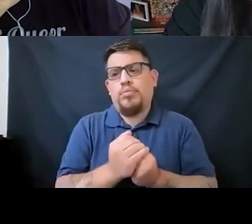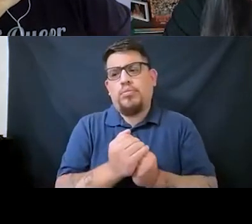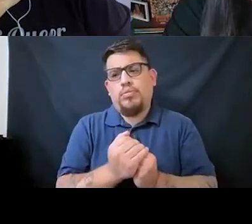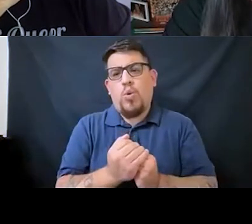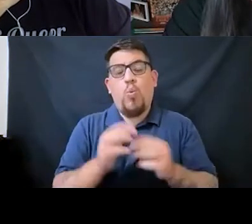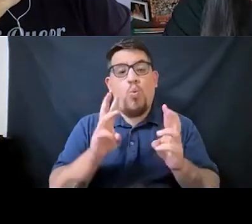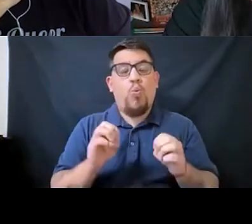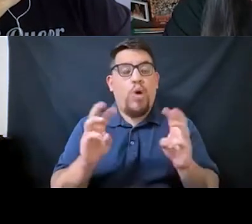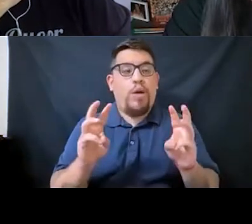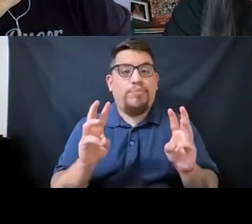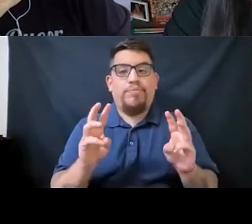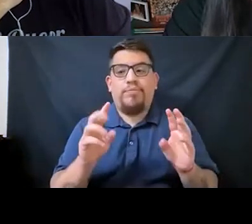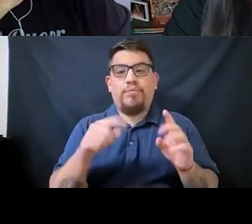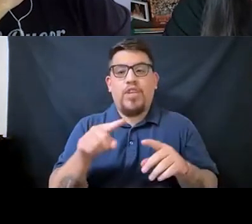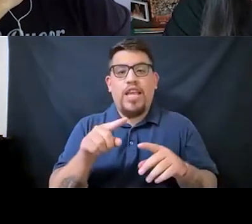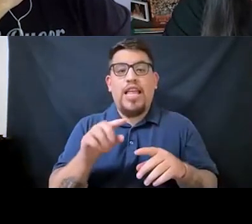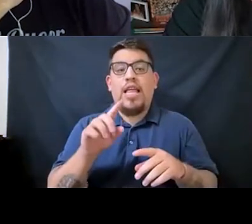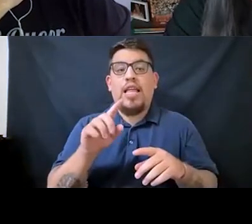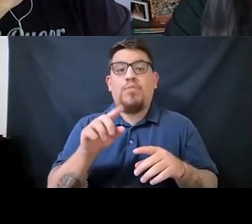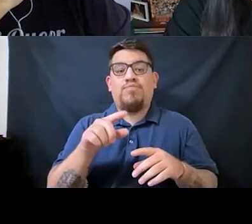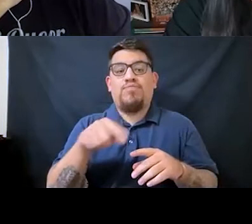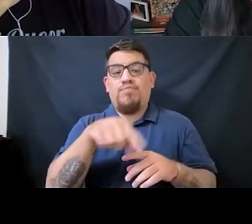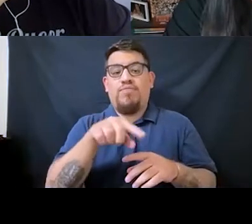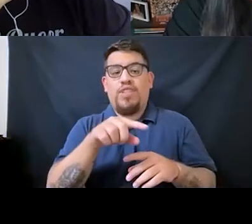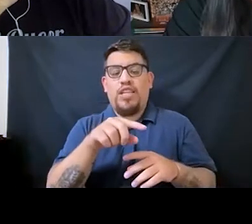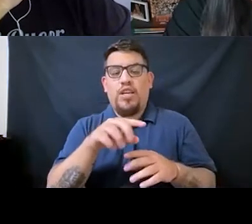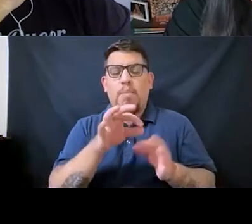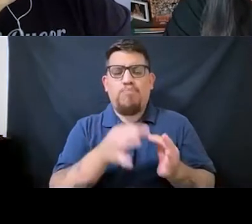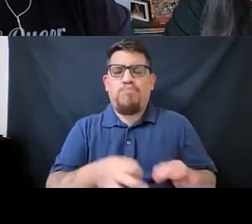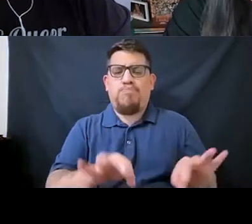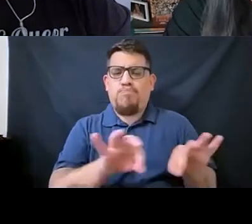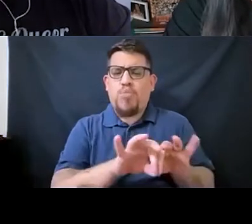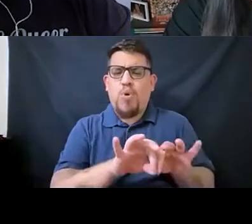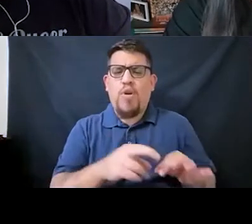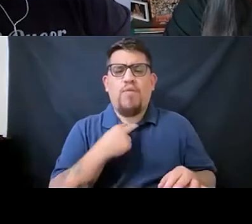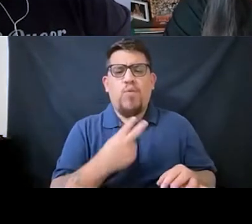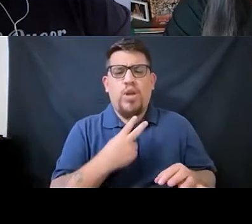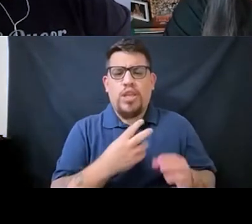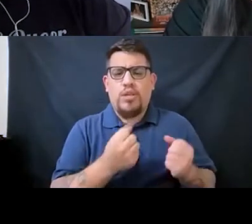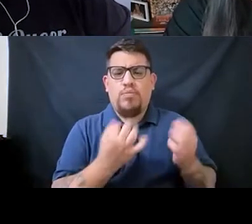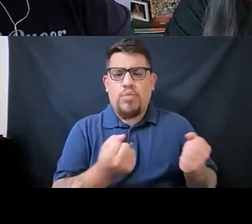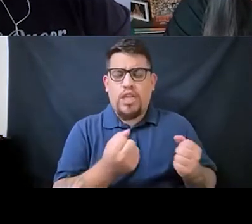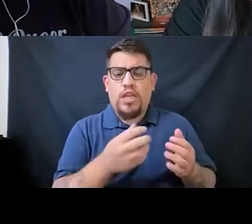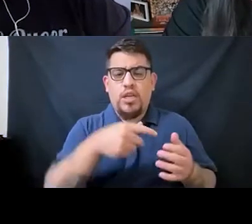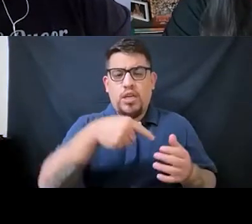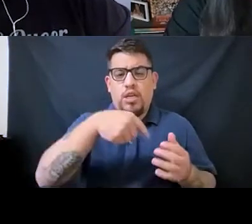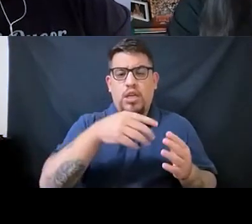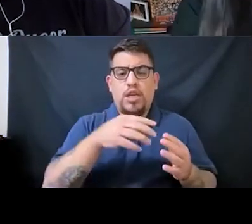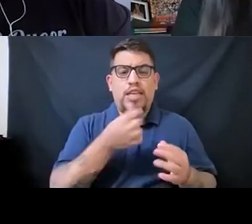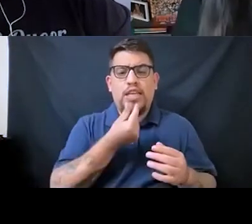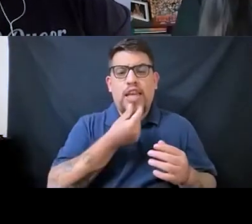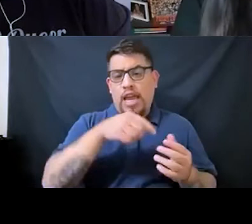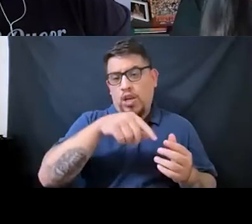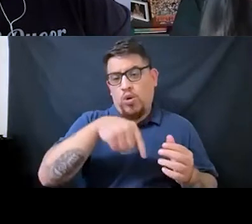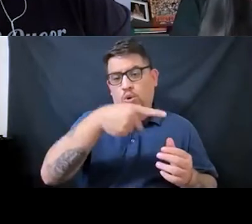Wow, they are essential voices, not only in the queer community, but in the fat community, and in